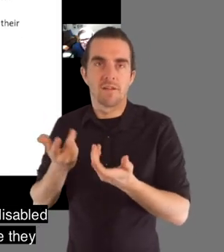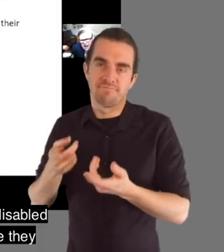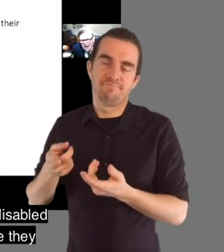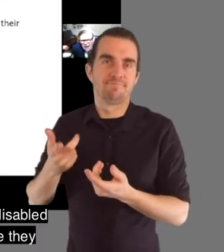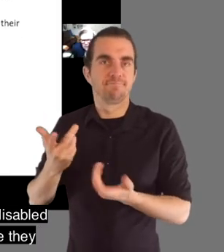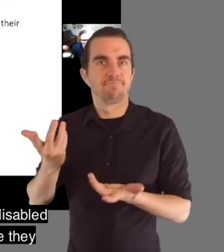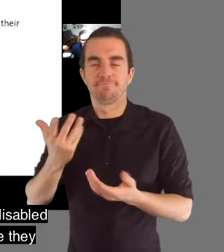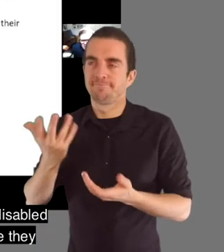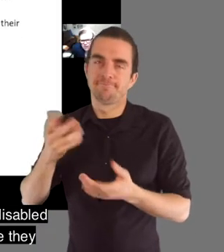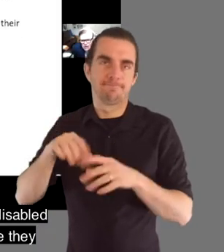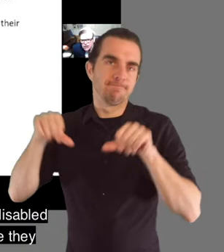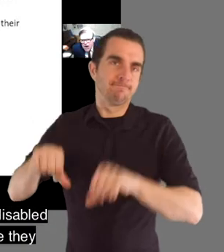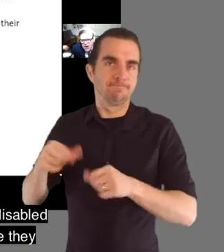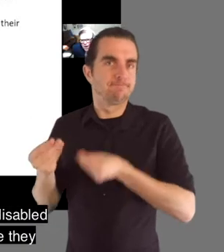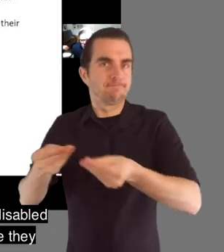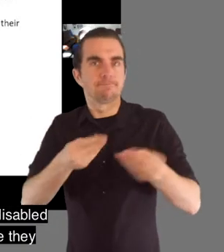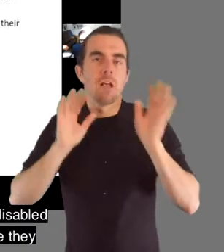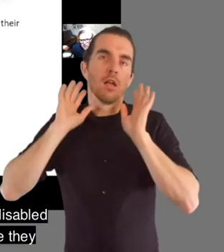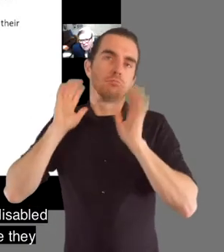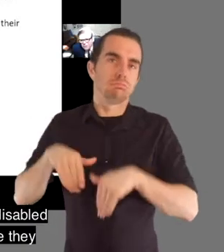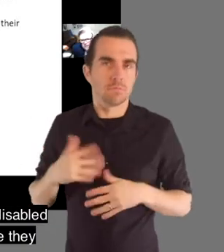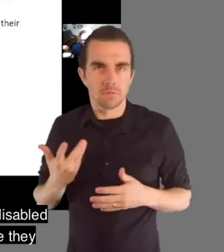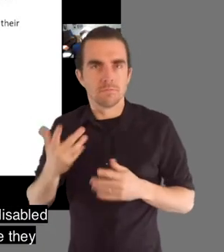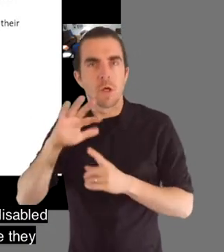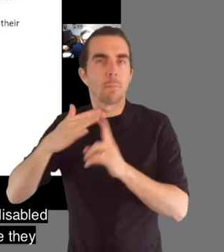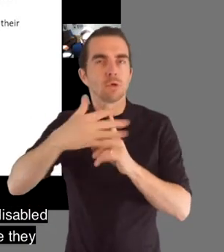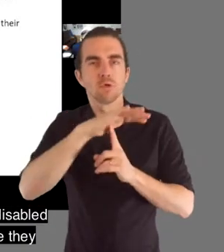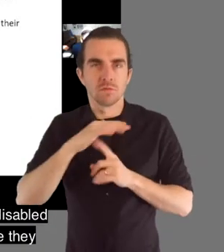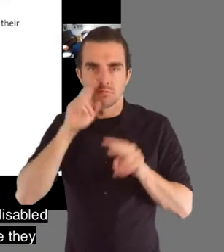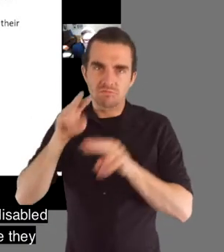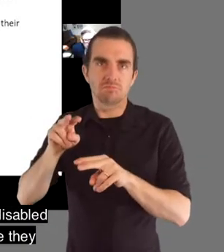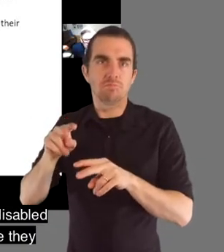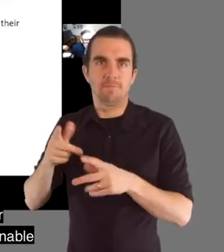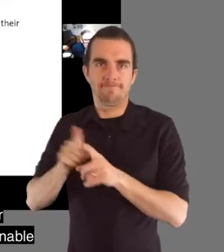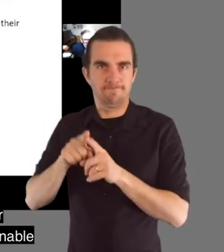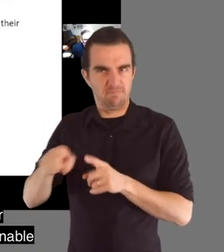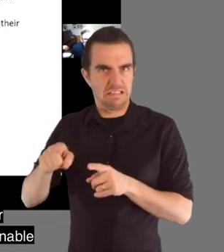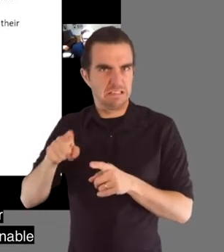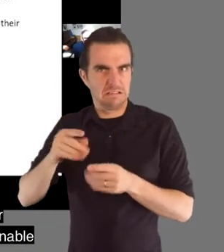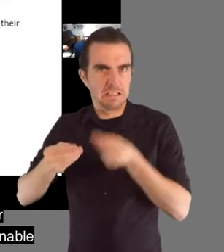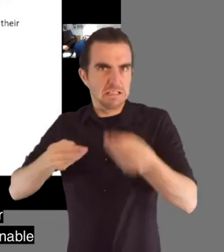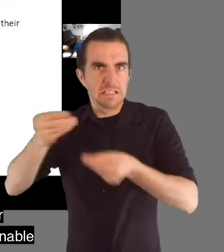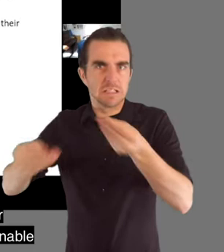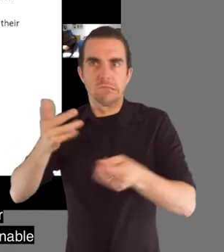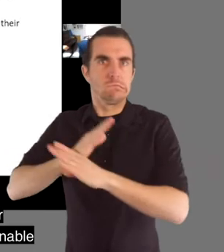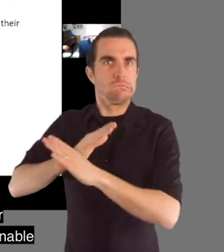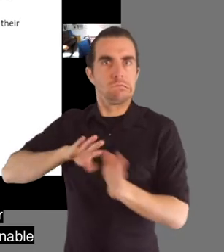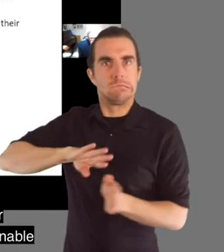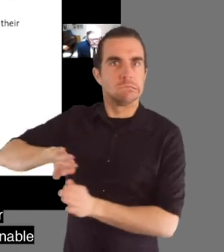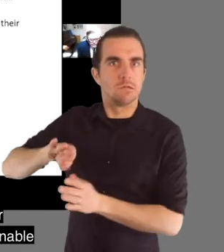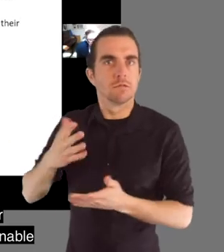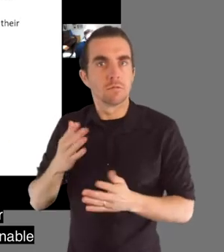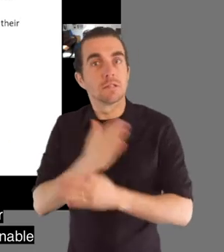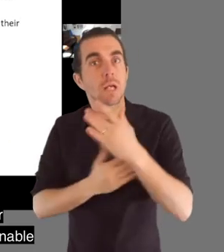bring bad luck. Communities may shun disabled people and their families because they believe they will spread their ill